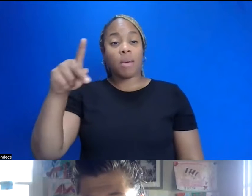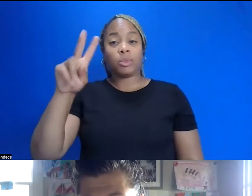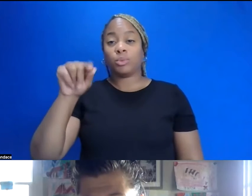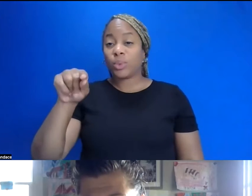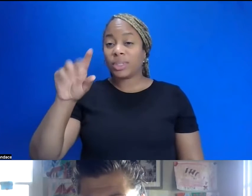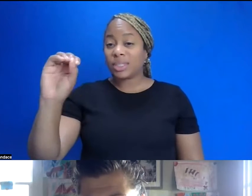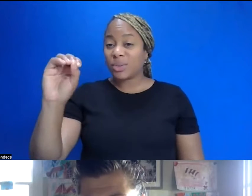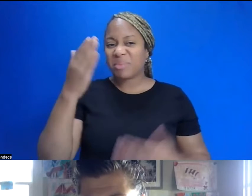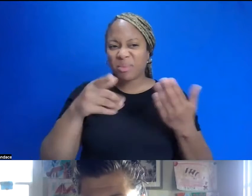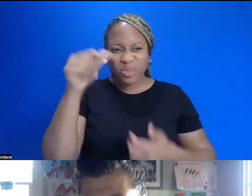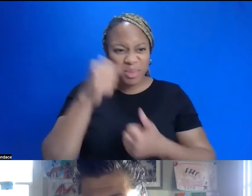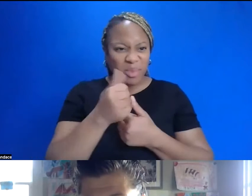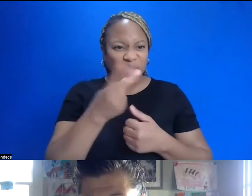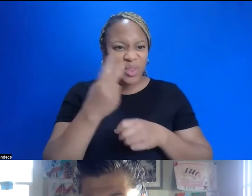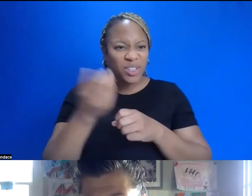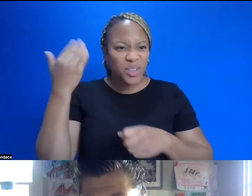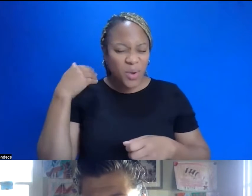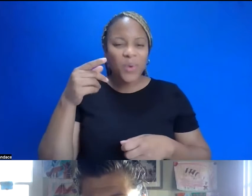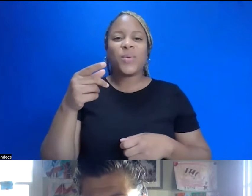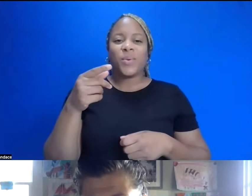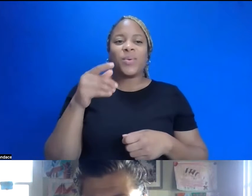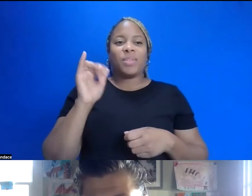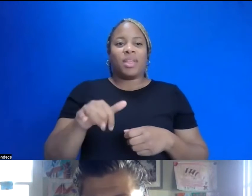remember from a few years ago in its initial form.